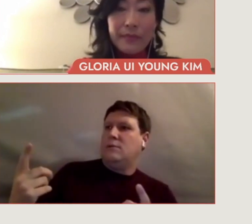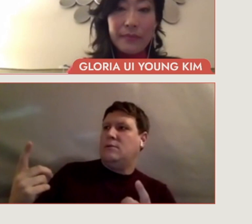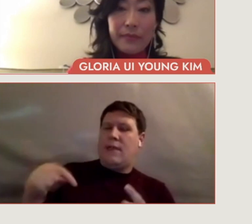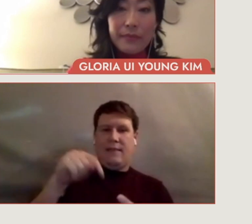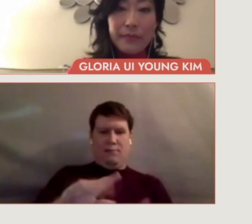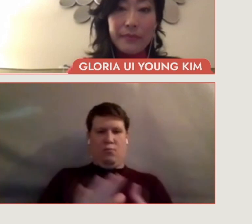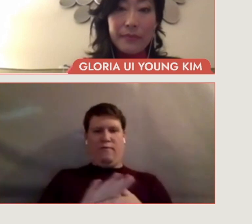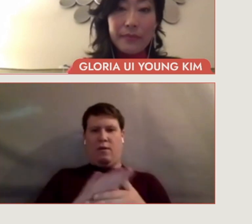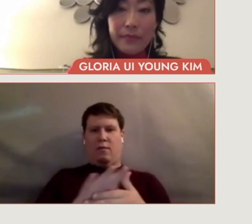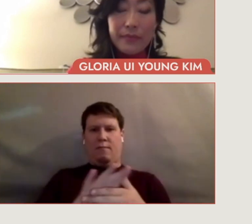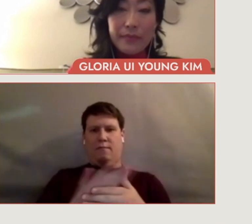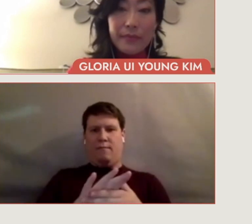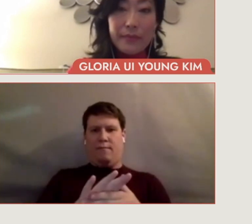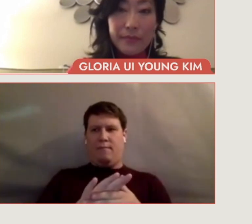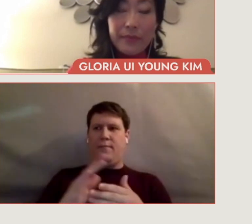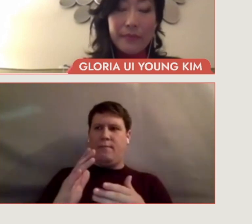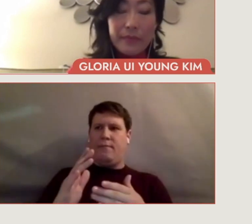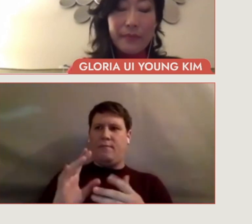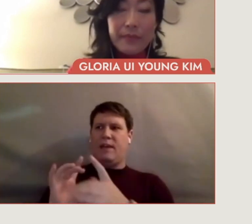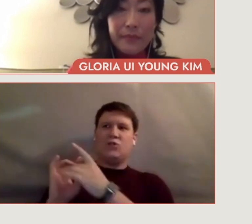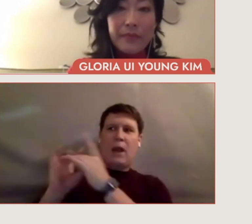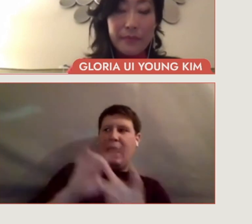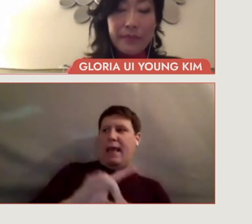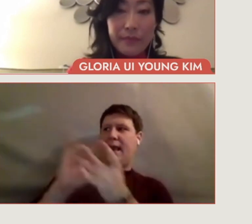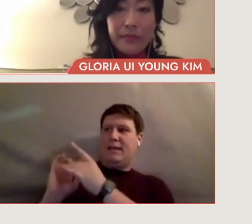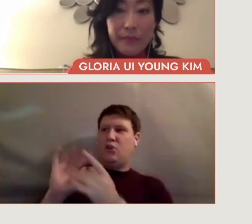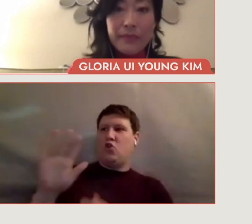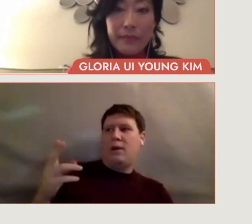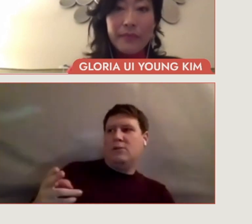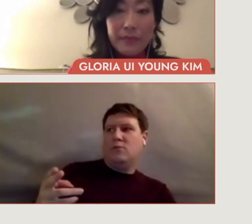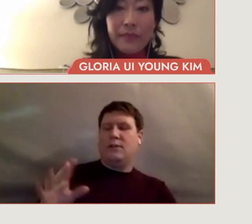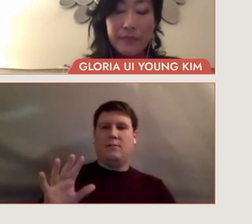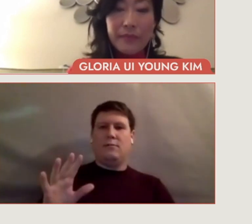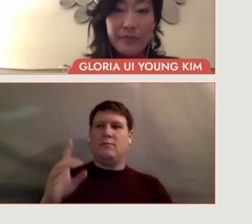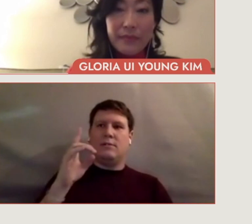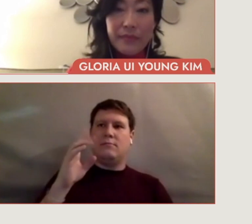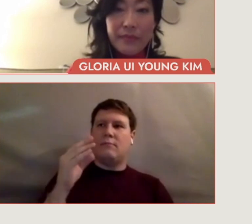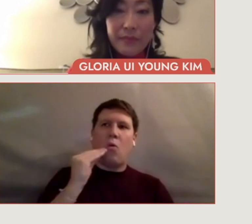the film, you know, explicitly or implicitly shows domestic and sexual abuse.